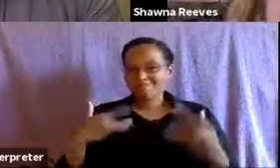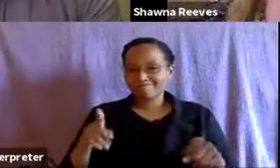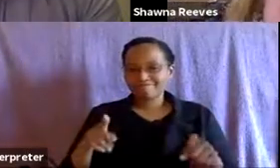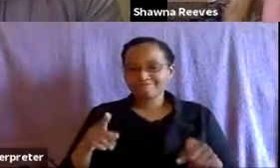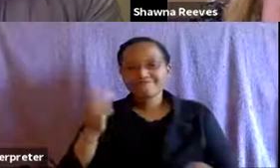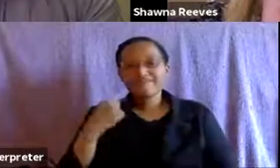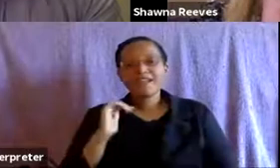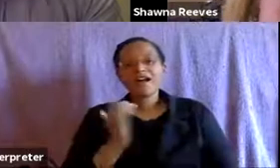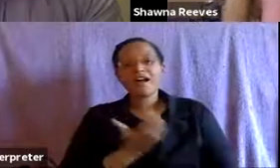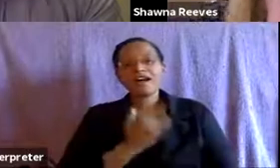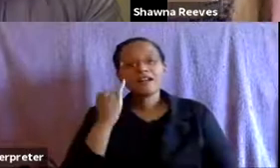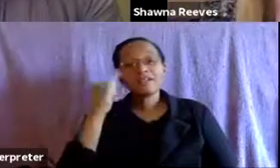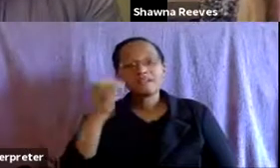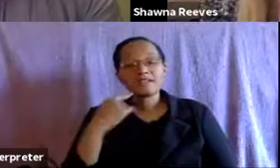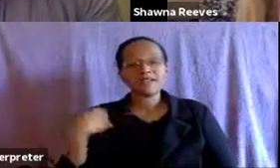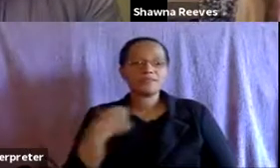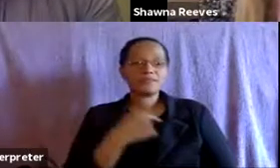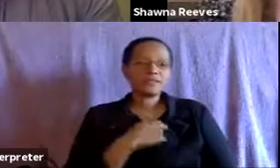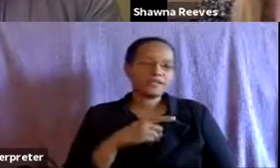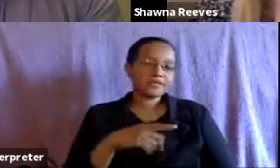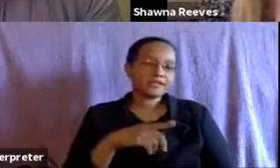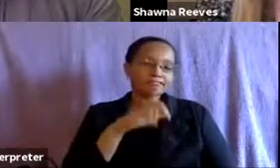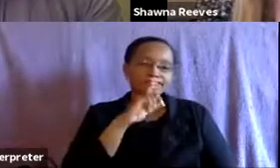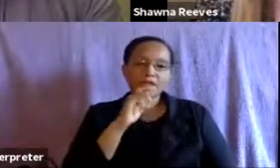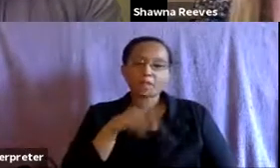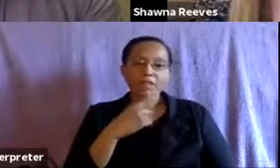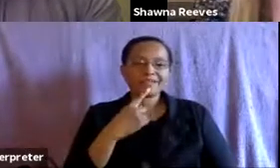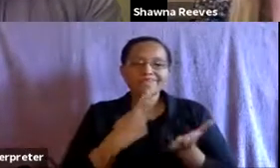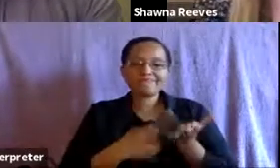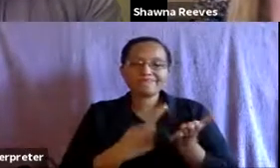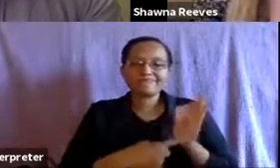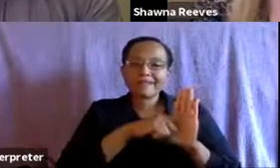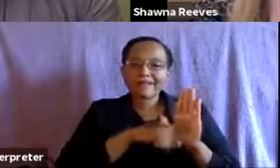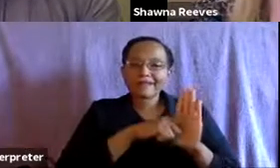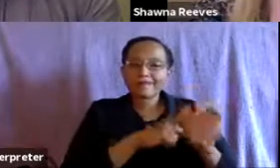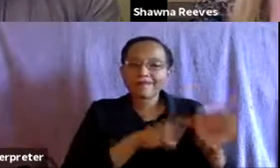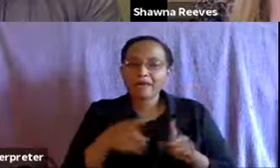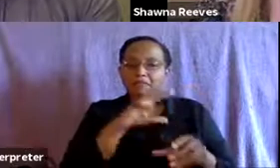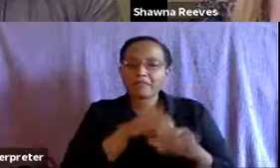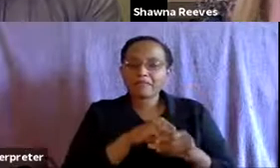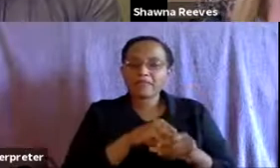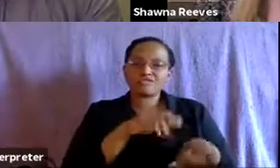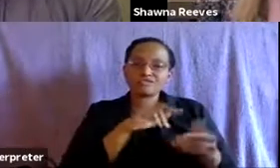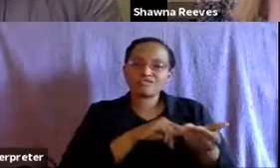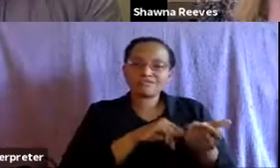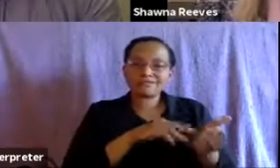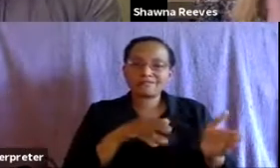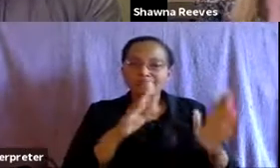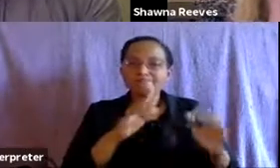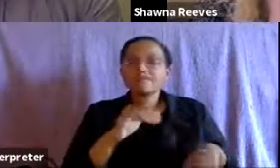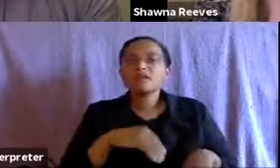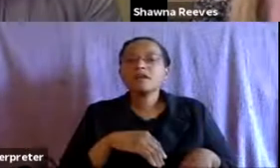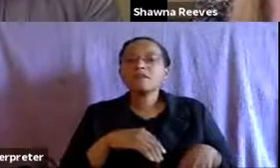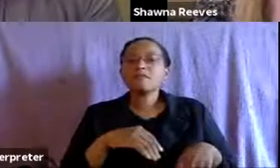So I can tell that, not to brag, but I think that we picked the right panelists for this webinar.